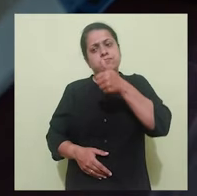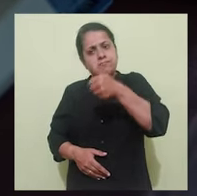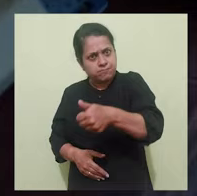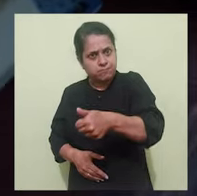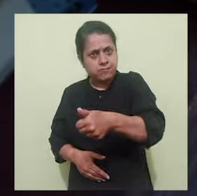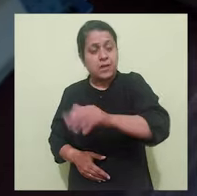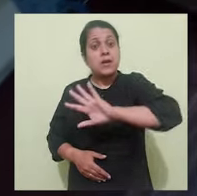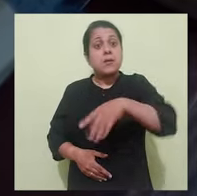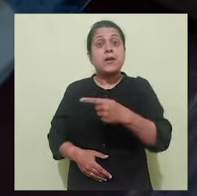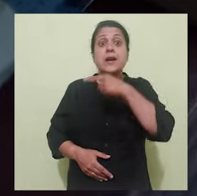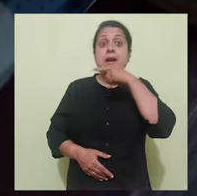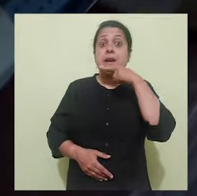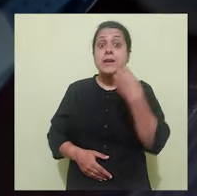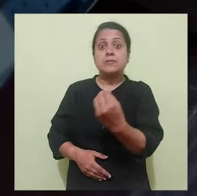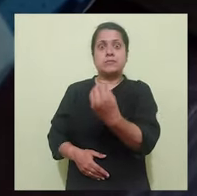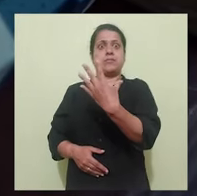and a red light glows.